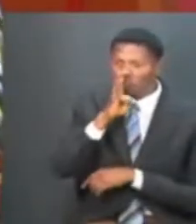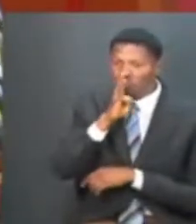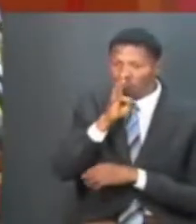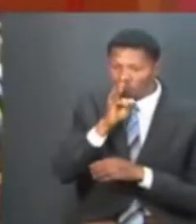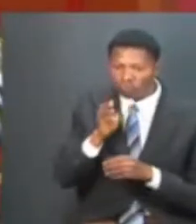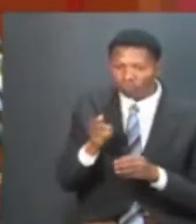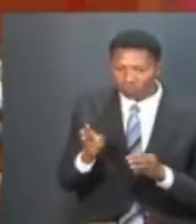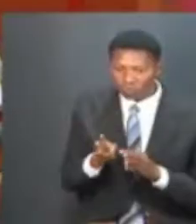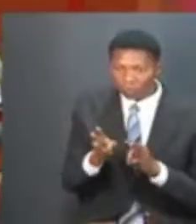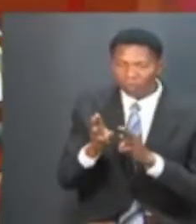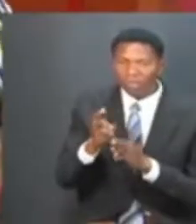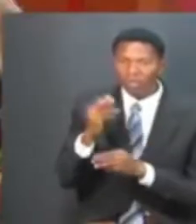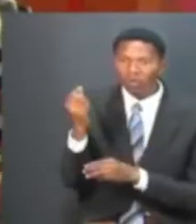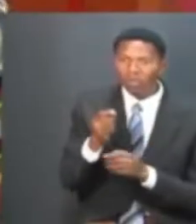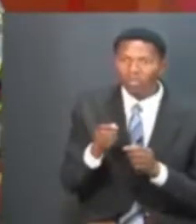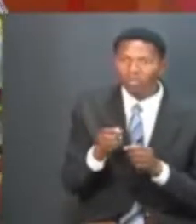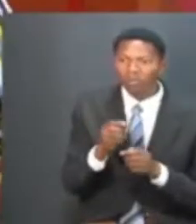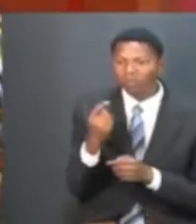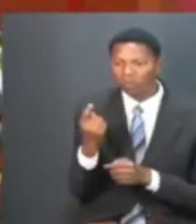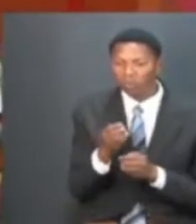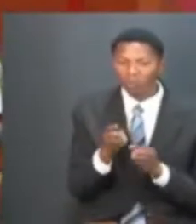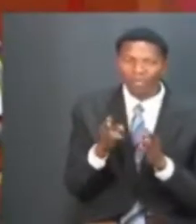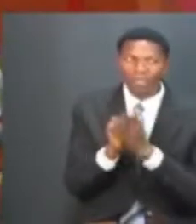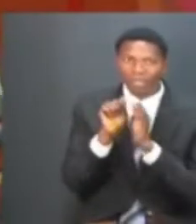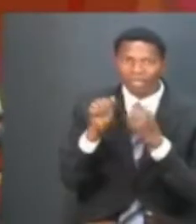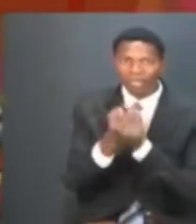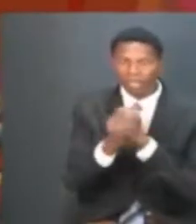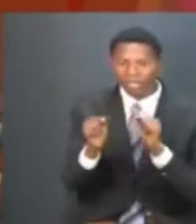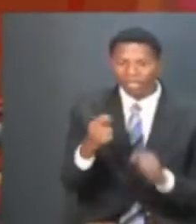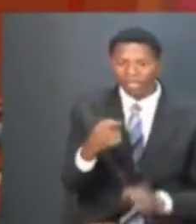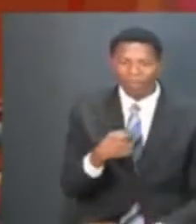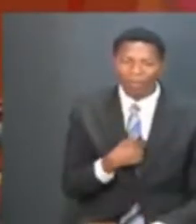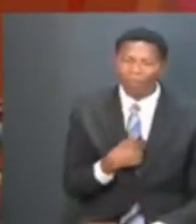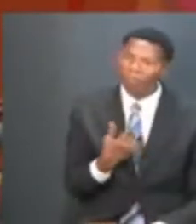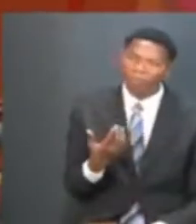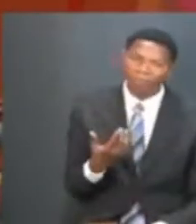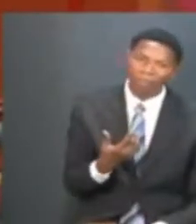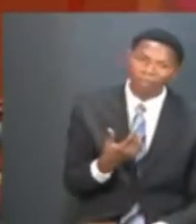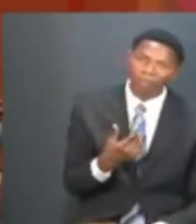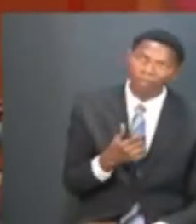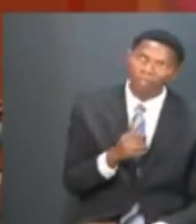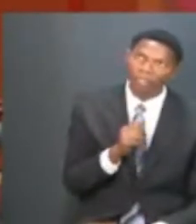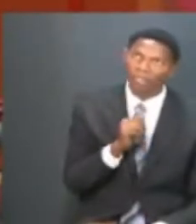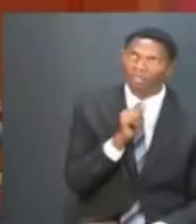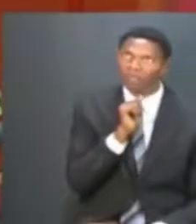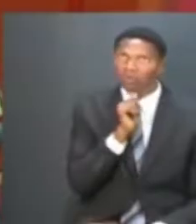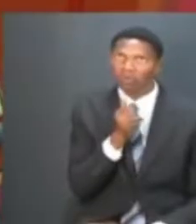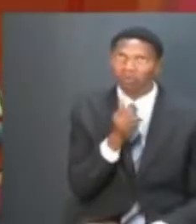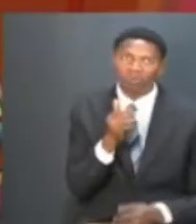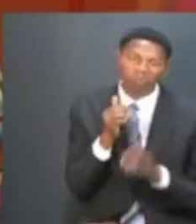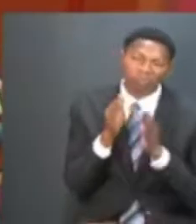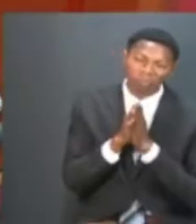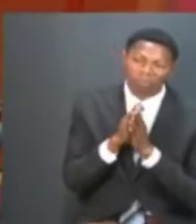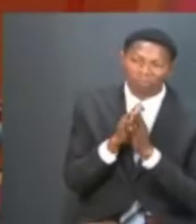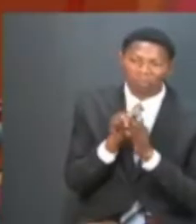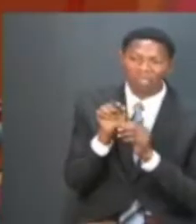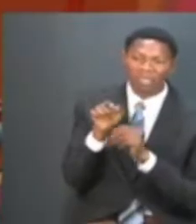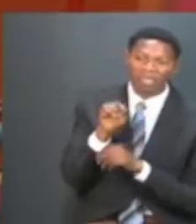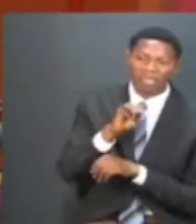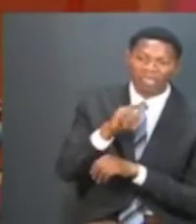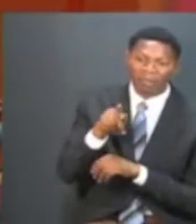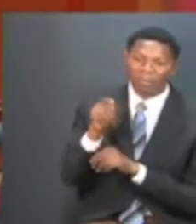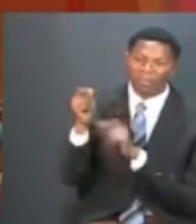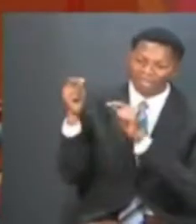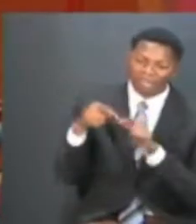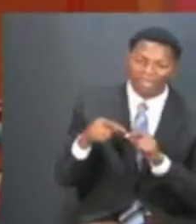can save them. I don't pray for any member, Speaker, to come and make a statement yet again about such